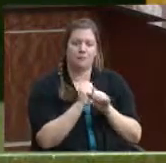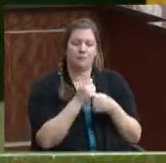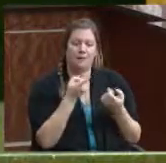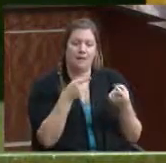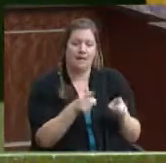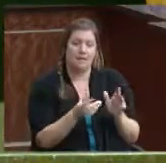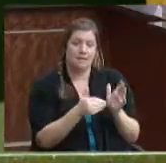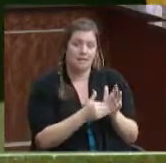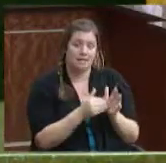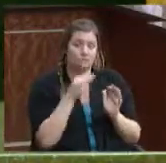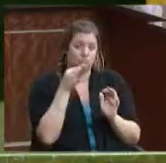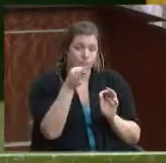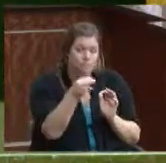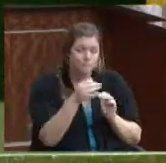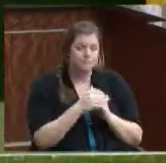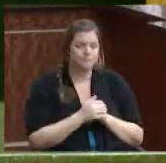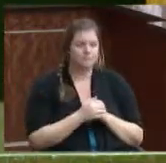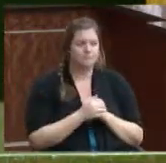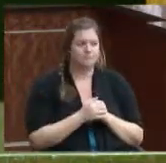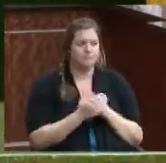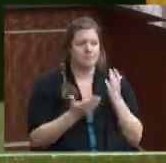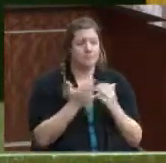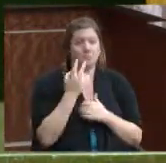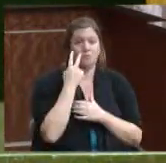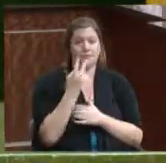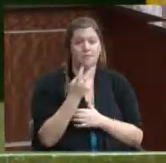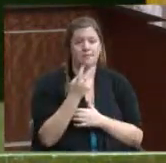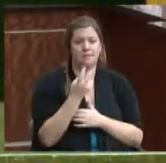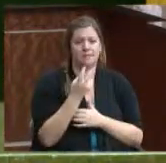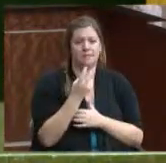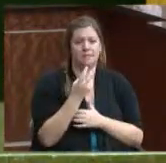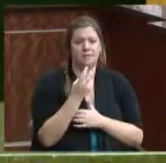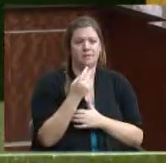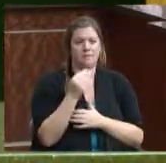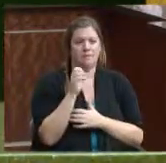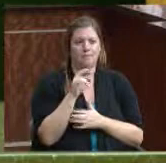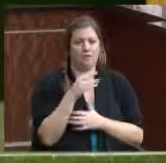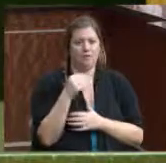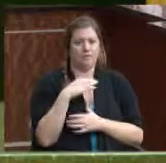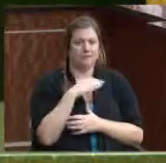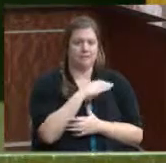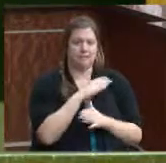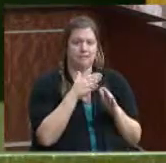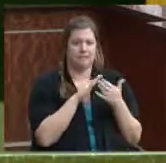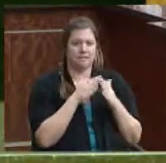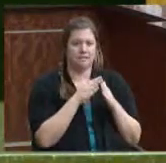happen again. The you may have seen that the Mayor and City Council did take the